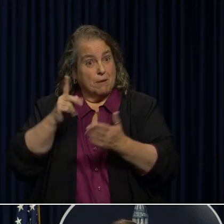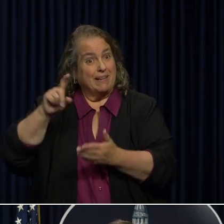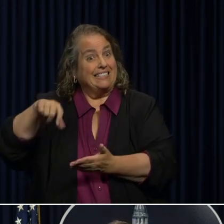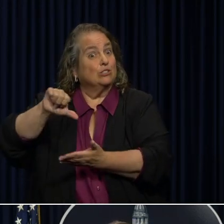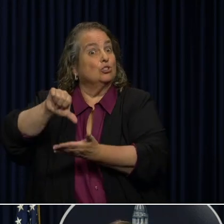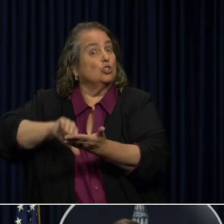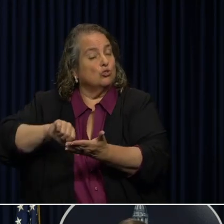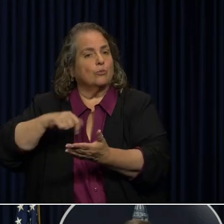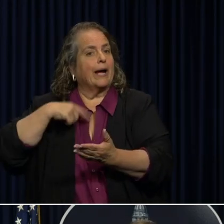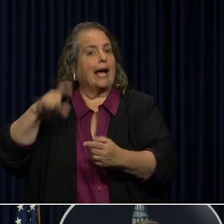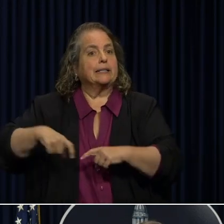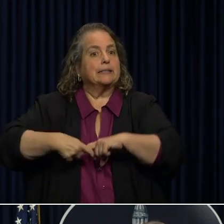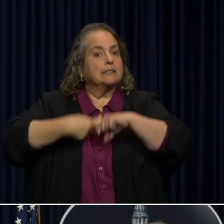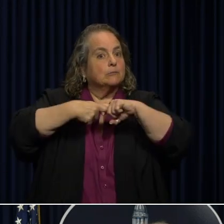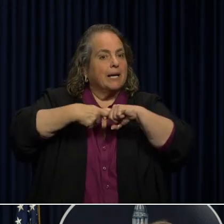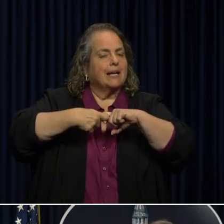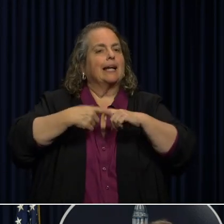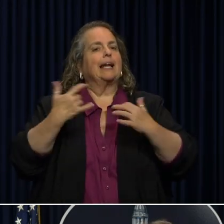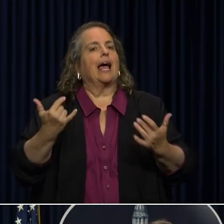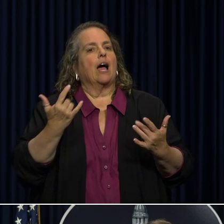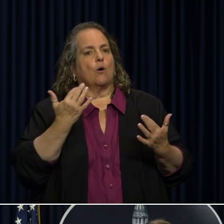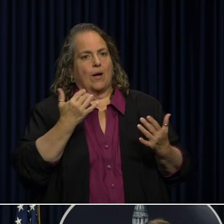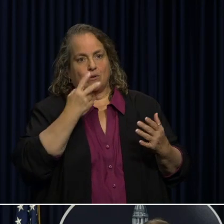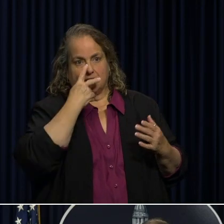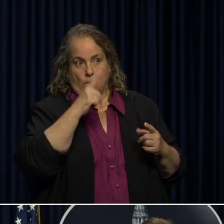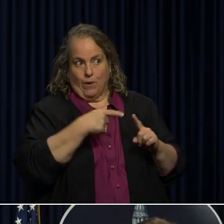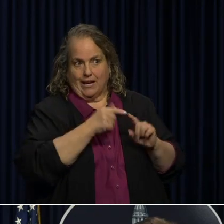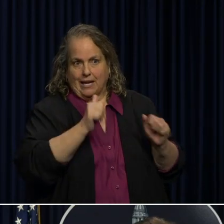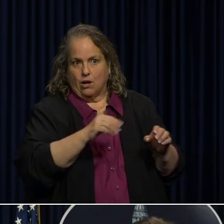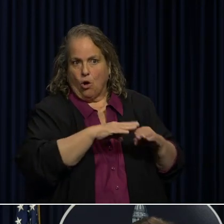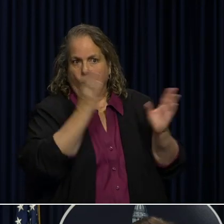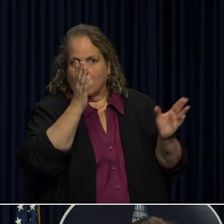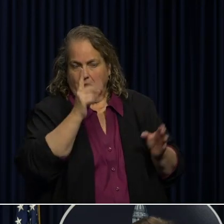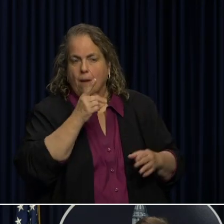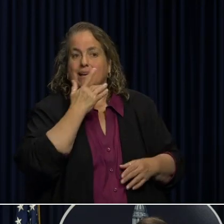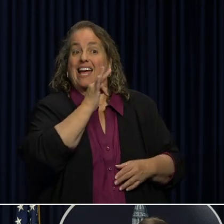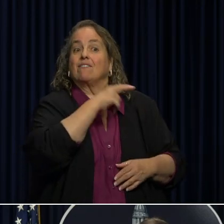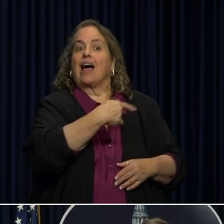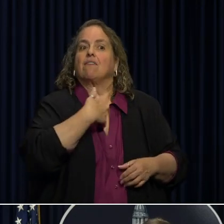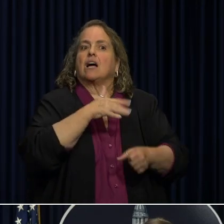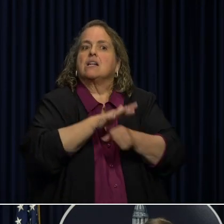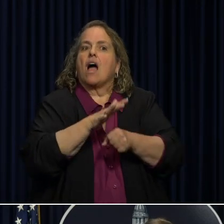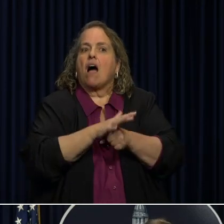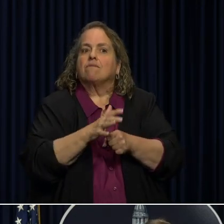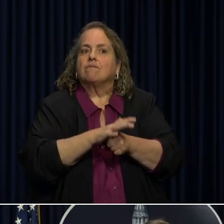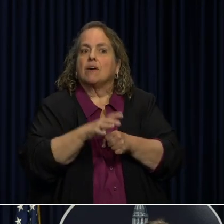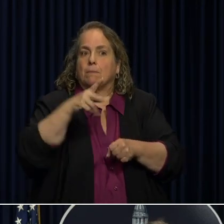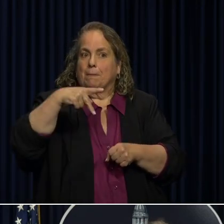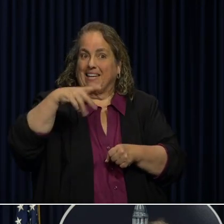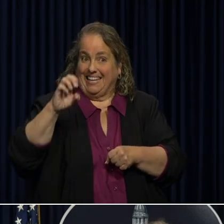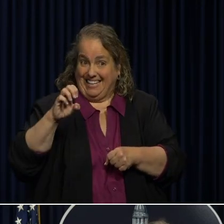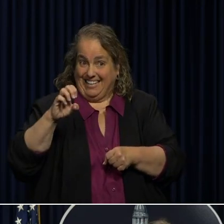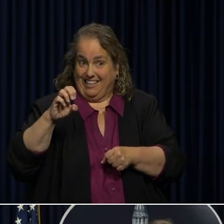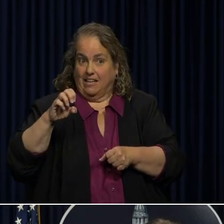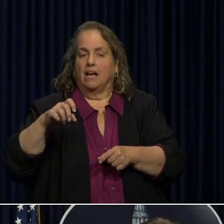it. All right, ability to protect our long-term populations.